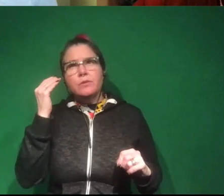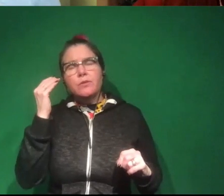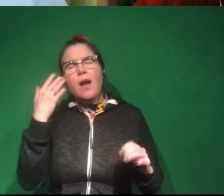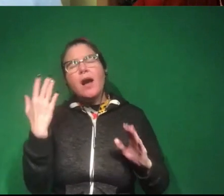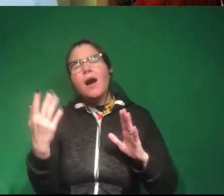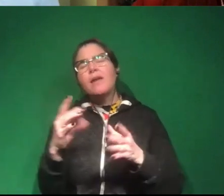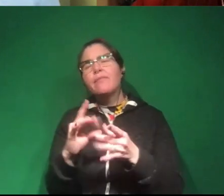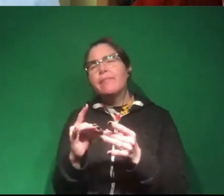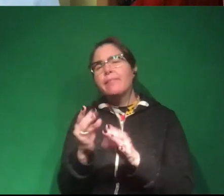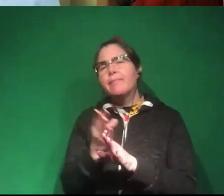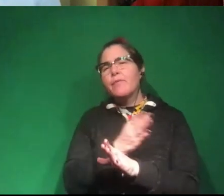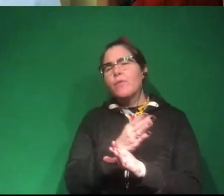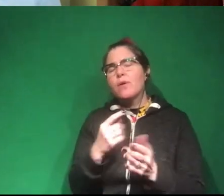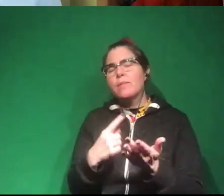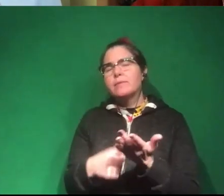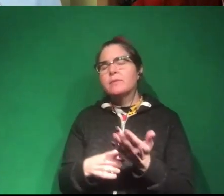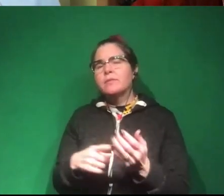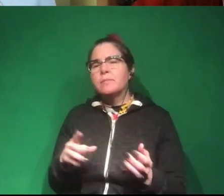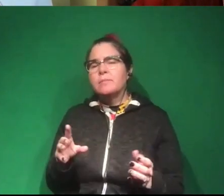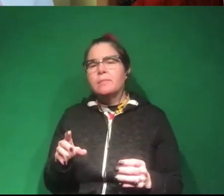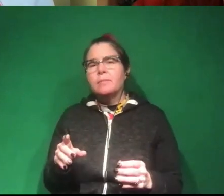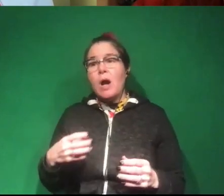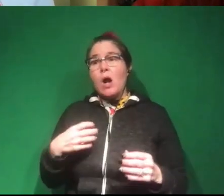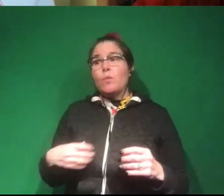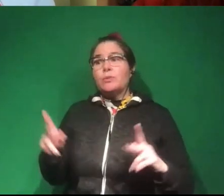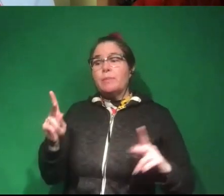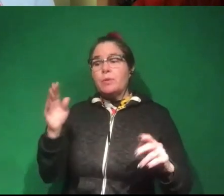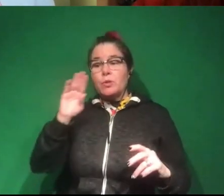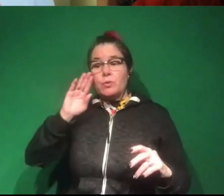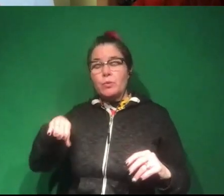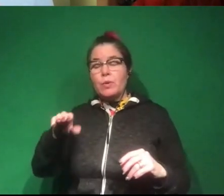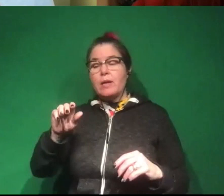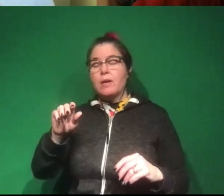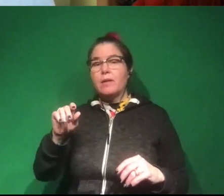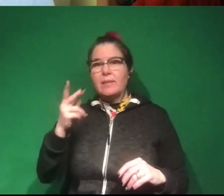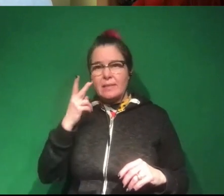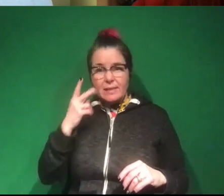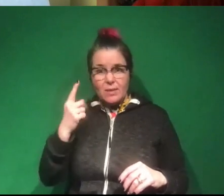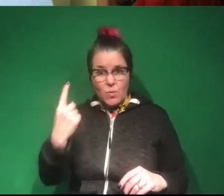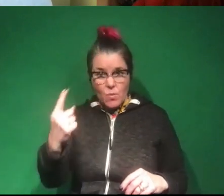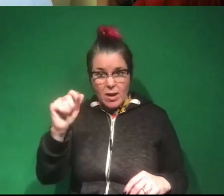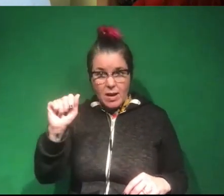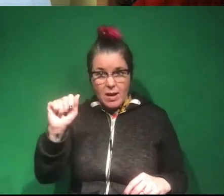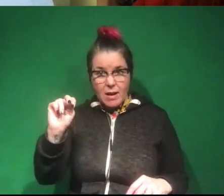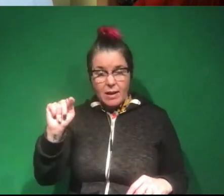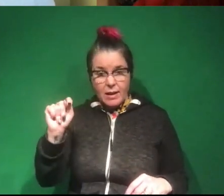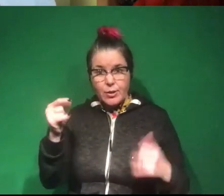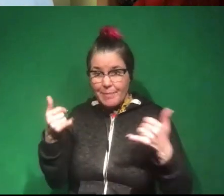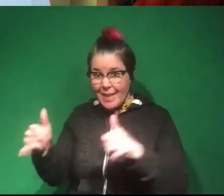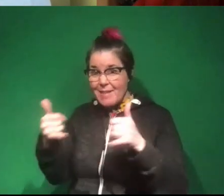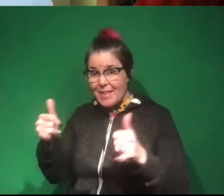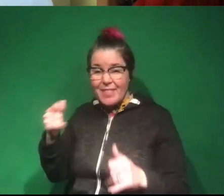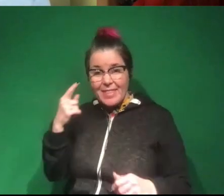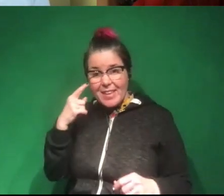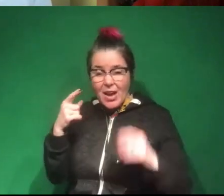this in the discussion, but I wish they knew that if they see a single ant and they're playing with it and they think, hey,